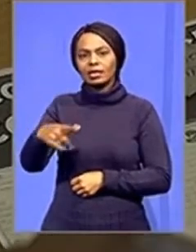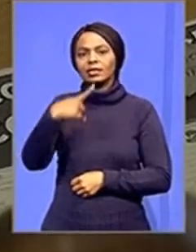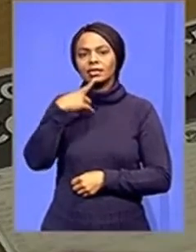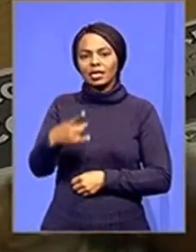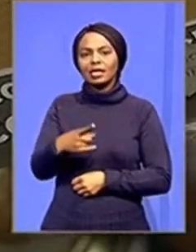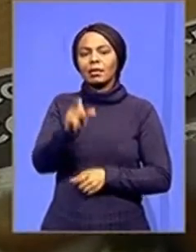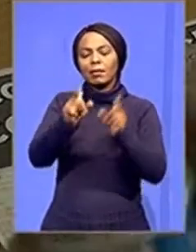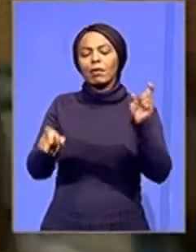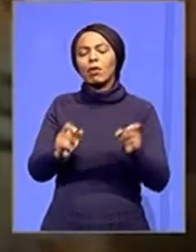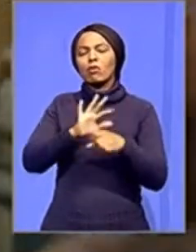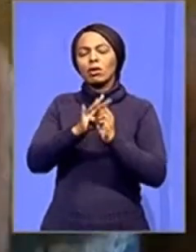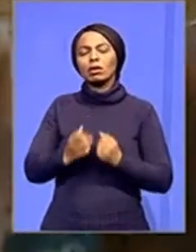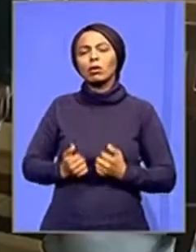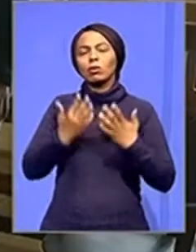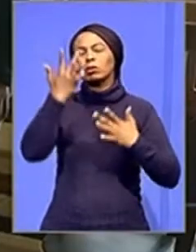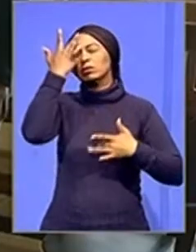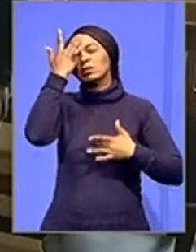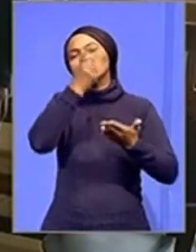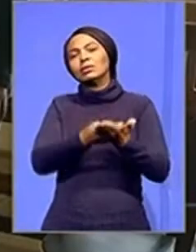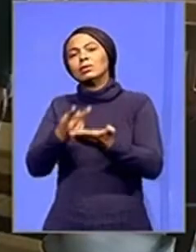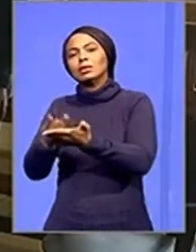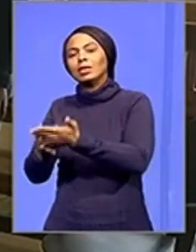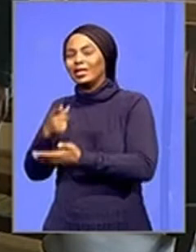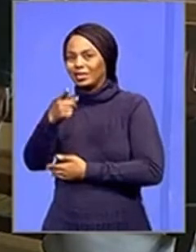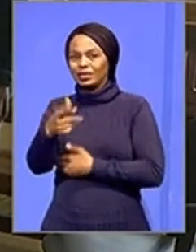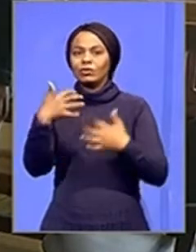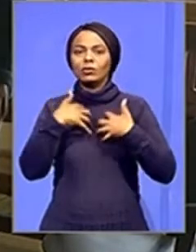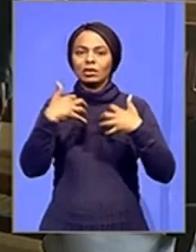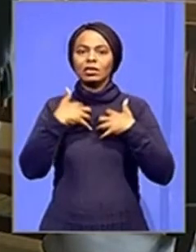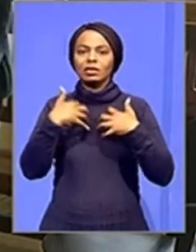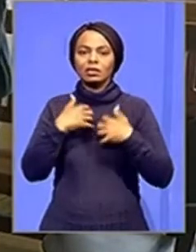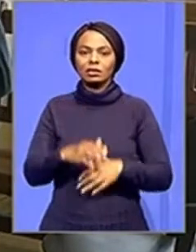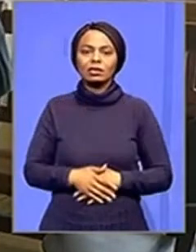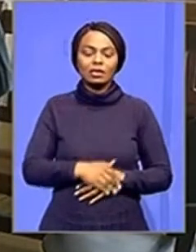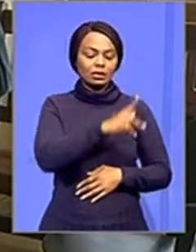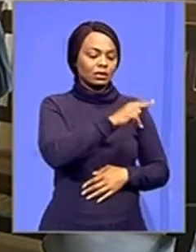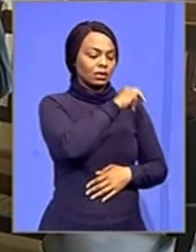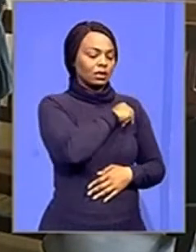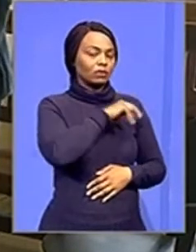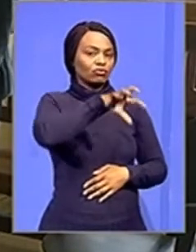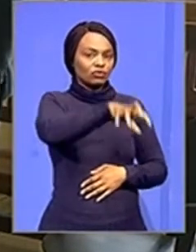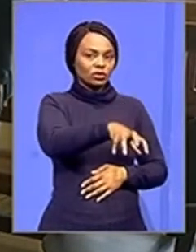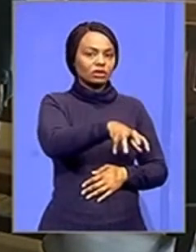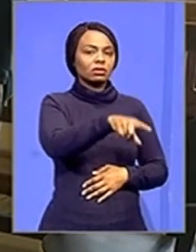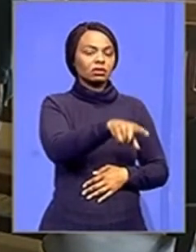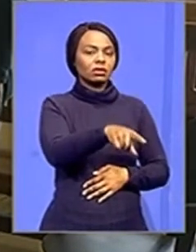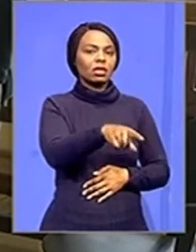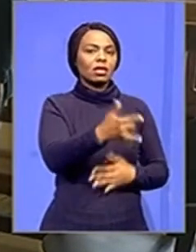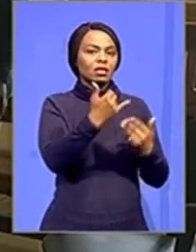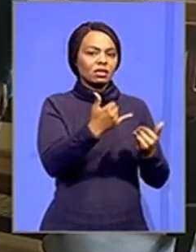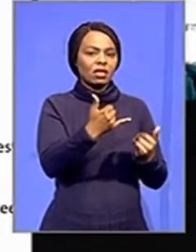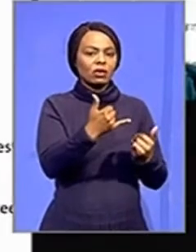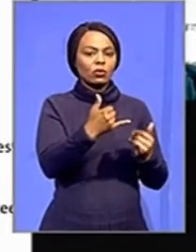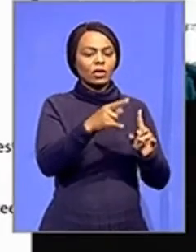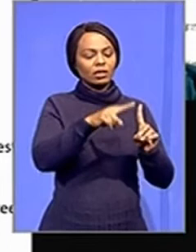kakadipa lopalokwa kapabu koni kituwa boroko. In the case of KZN as you can see there's a slight